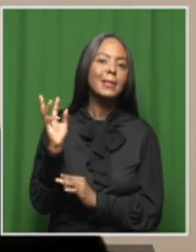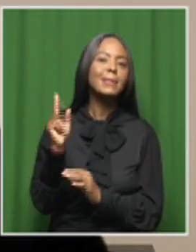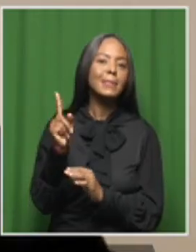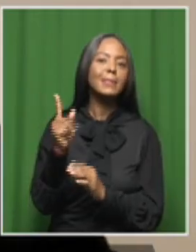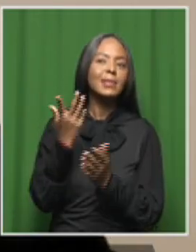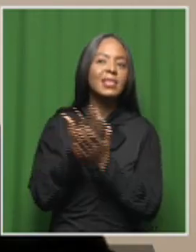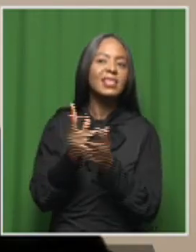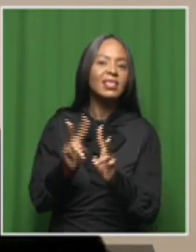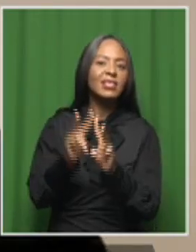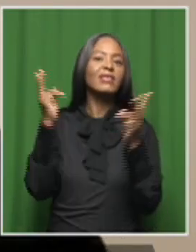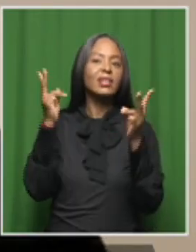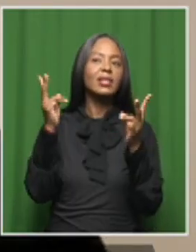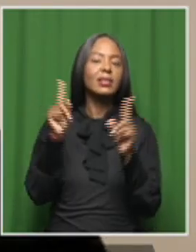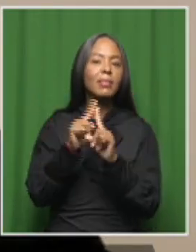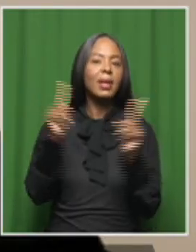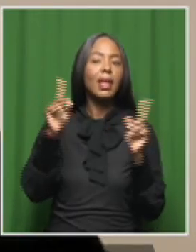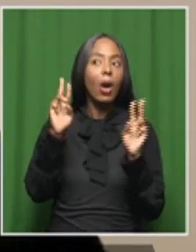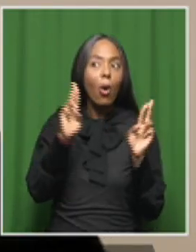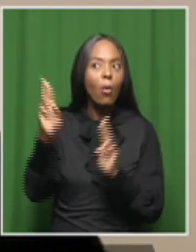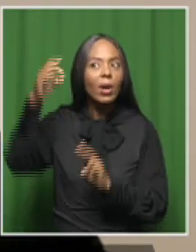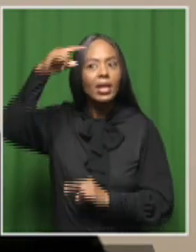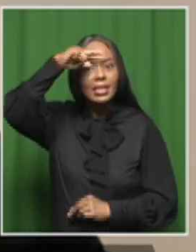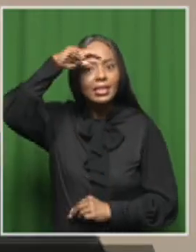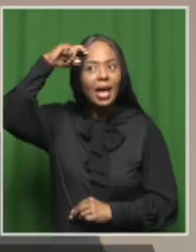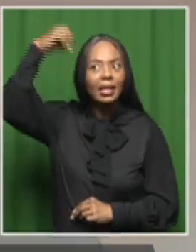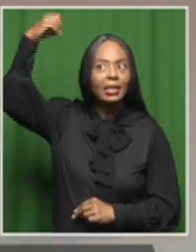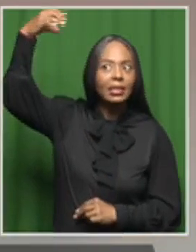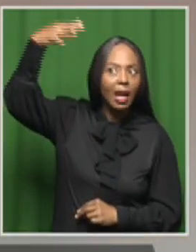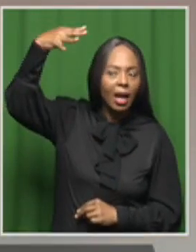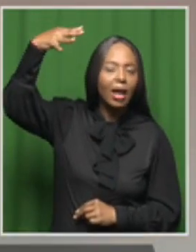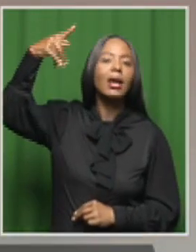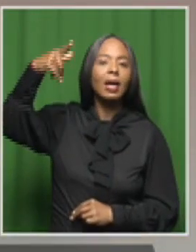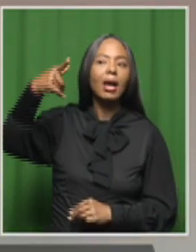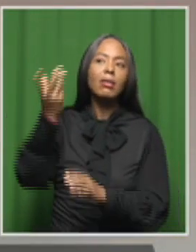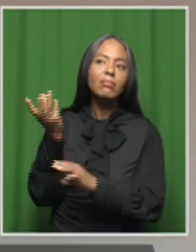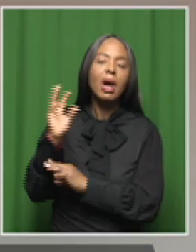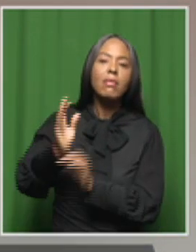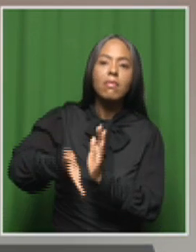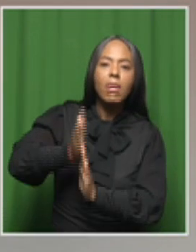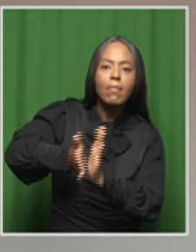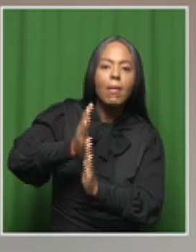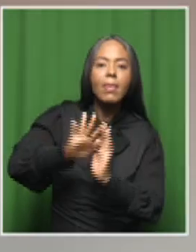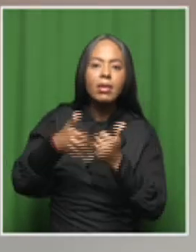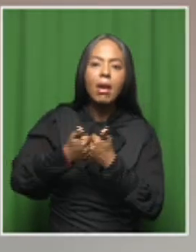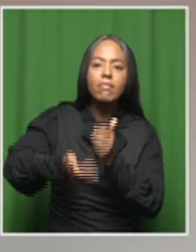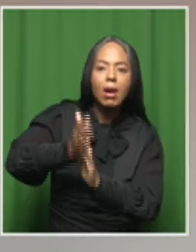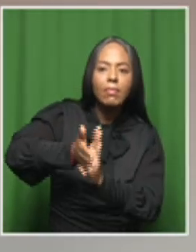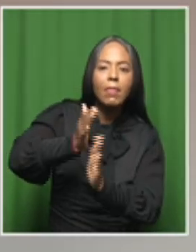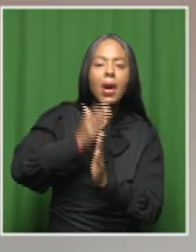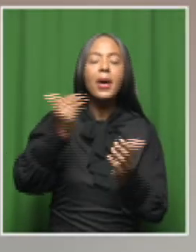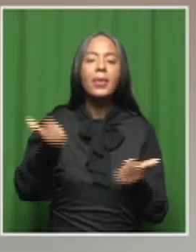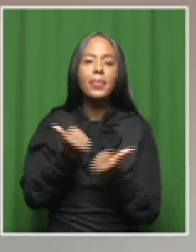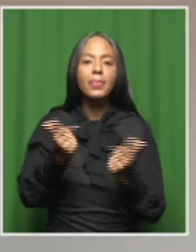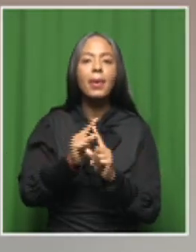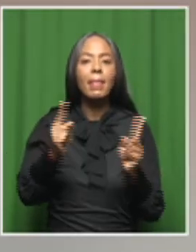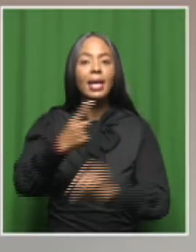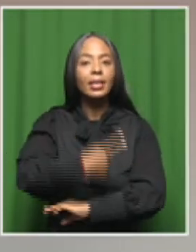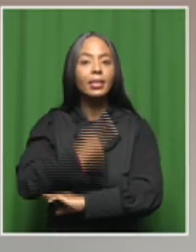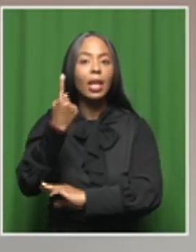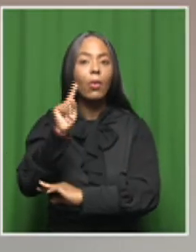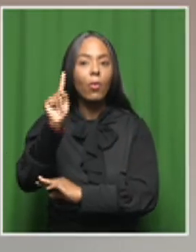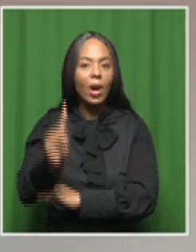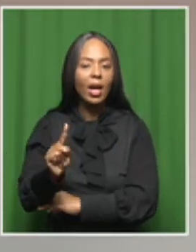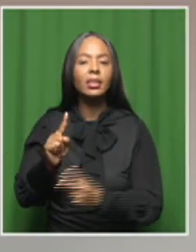that there will be a lot of sunshine today because, you know, when the sun is out, the batters, do come into the fold. But again, I think we have seen on day 1 and 2,